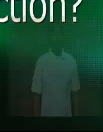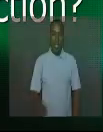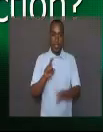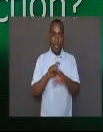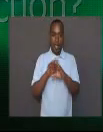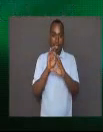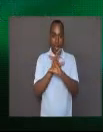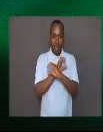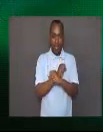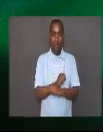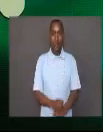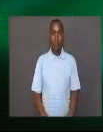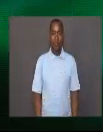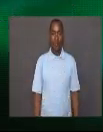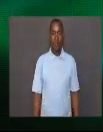Time's up.